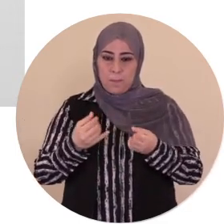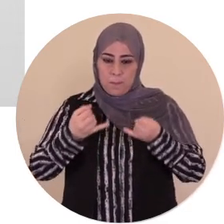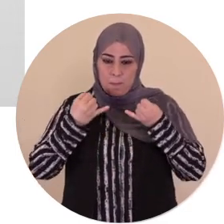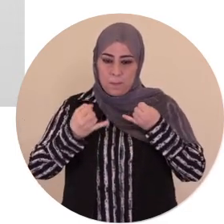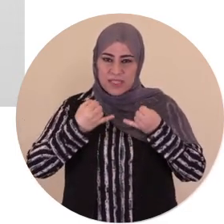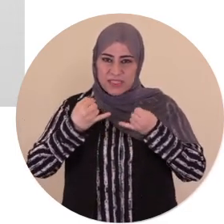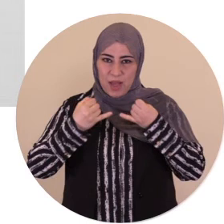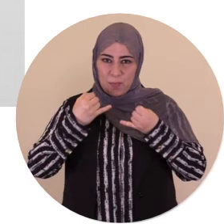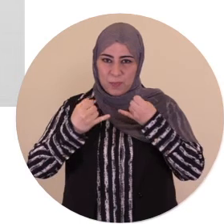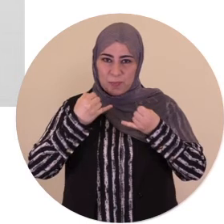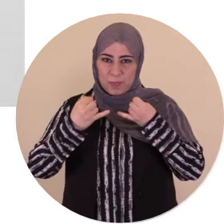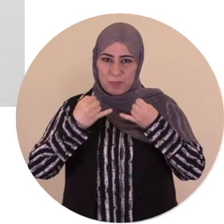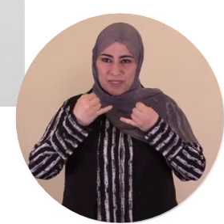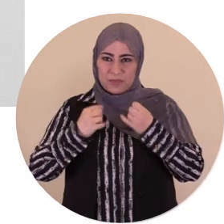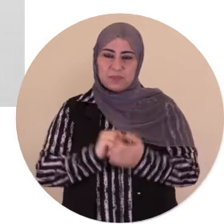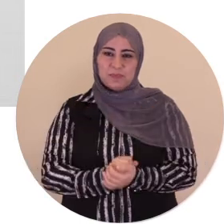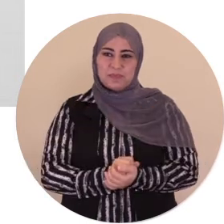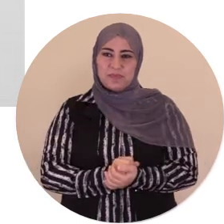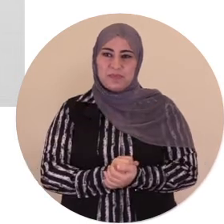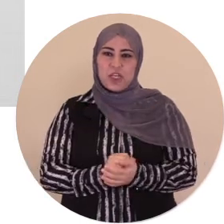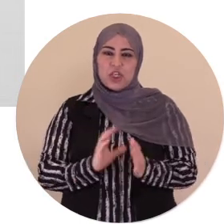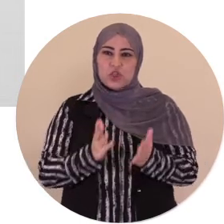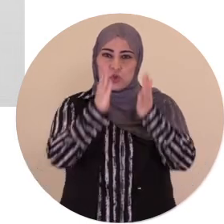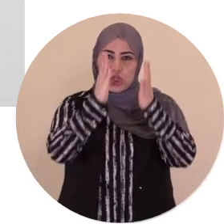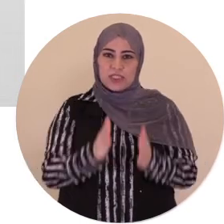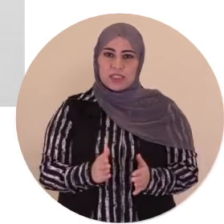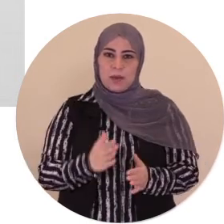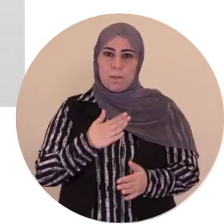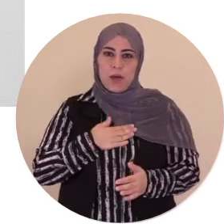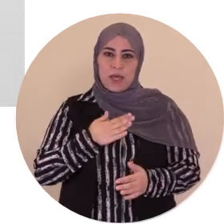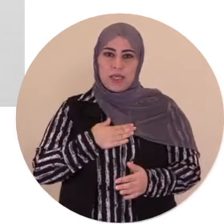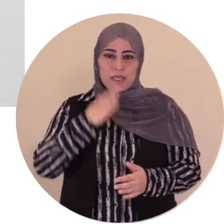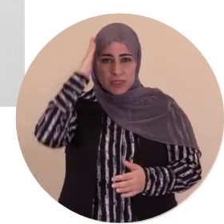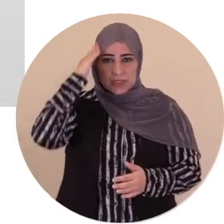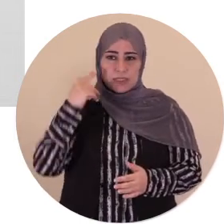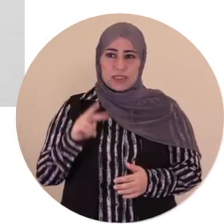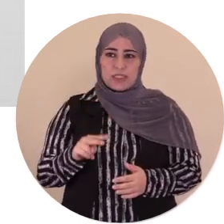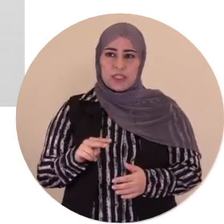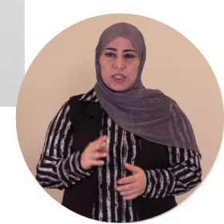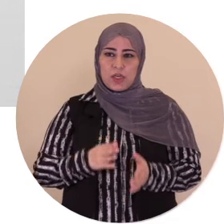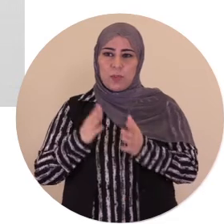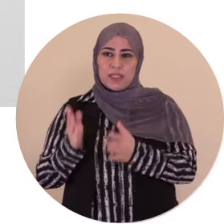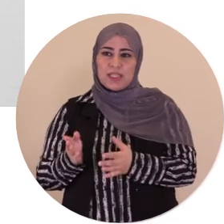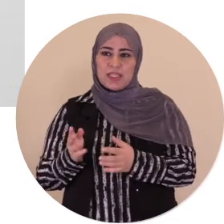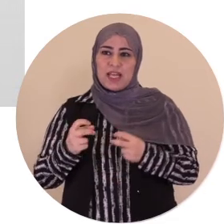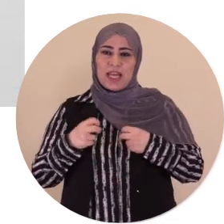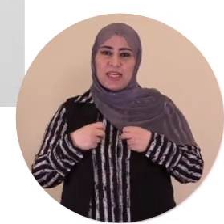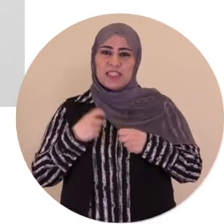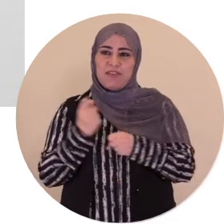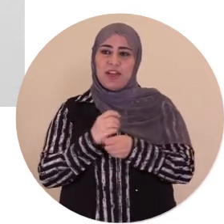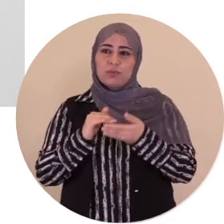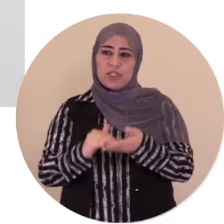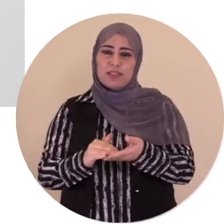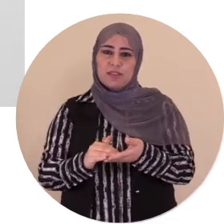see has? Remember, we took this a few minutes ago. My sister has cooked some pasta would be some pasta, the